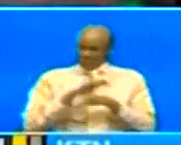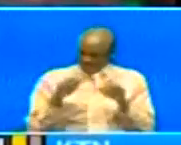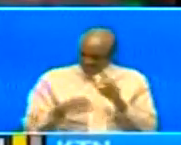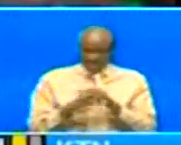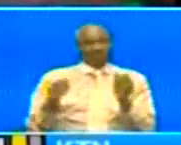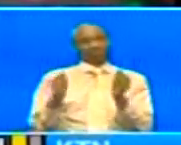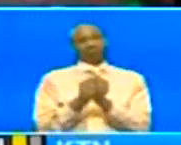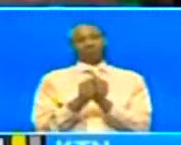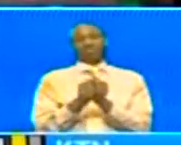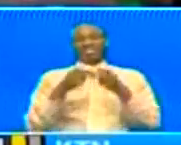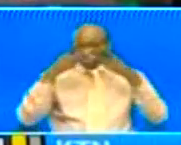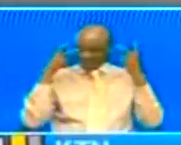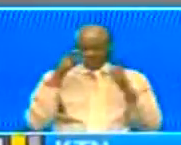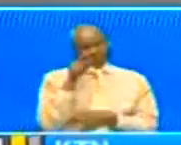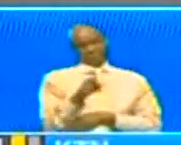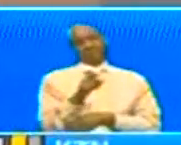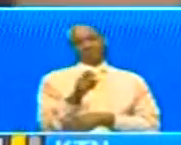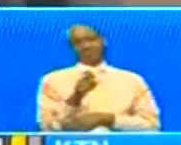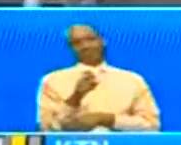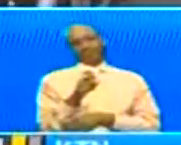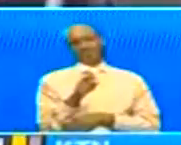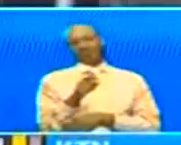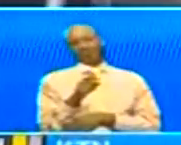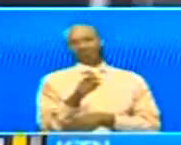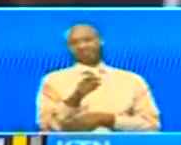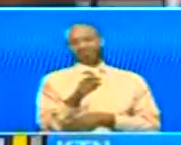I've mentioned, terrorism.